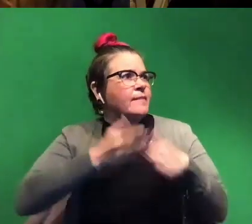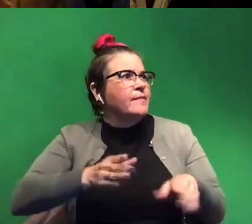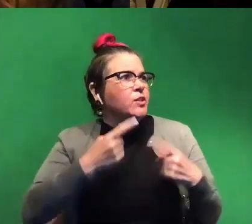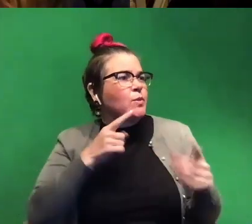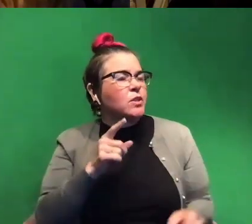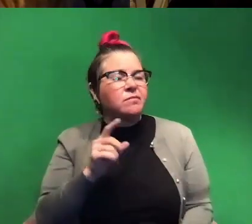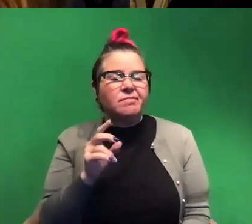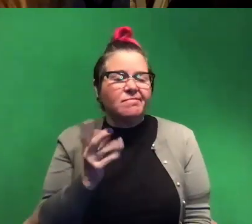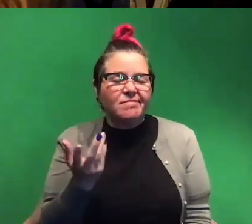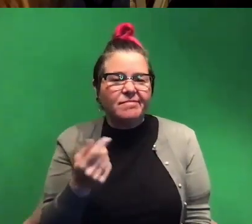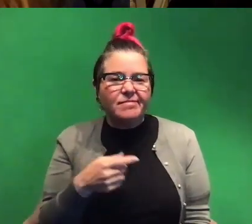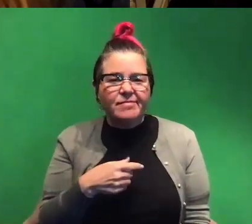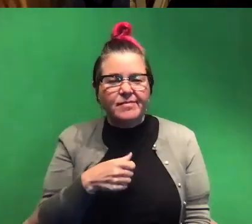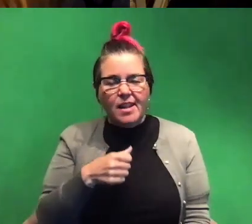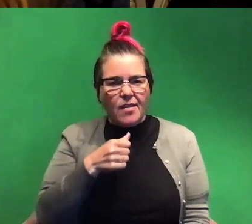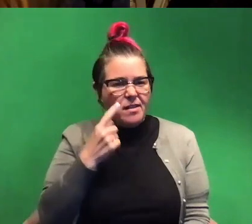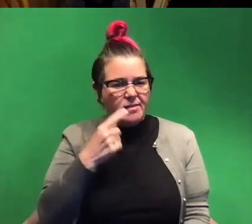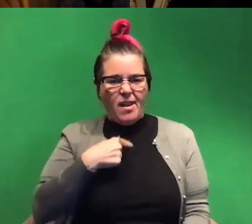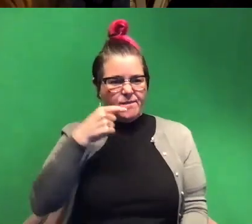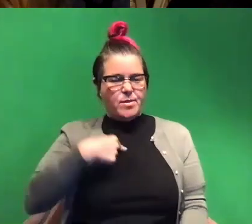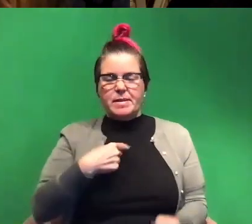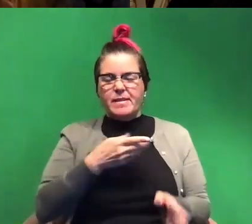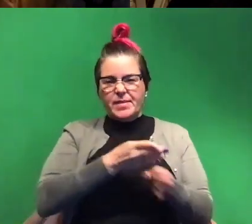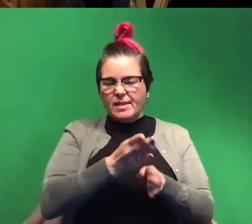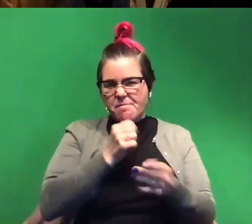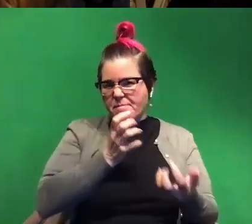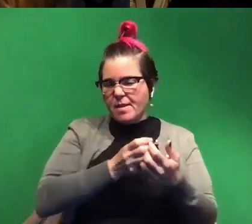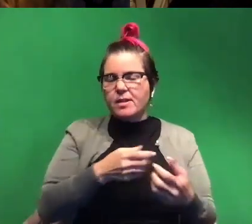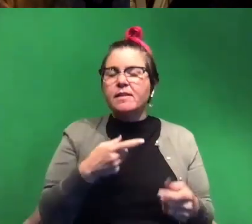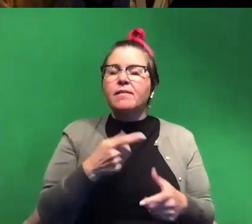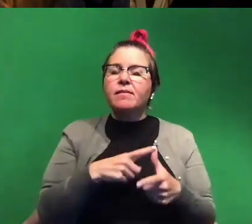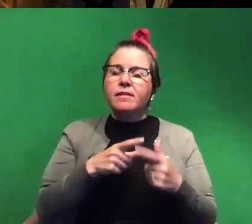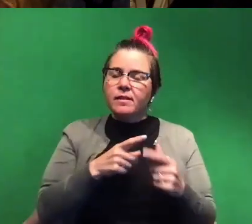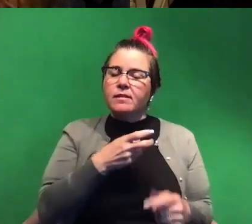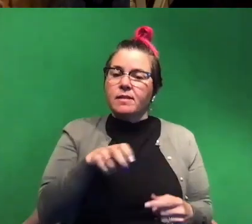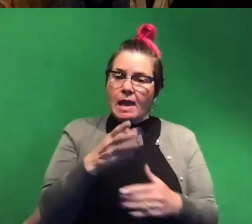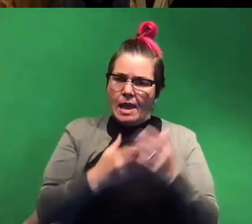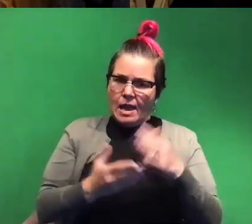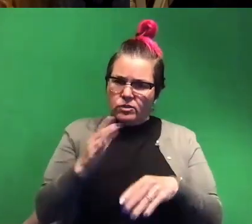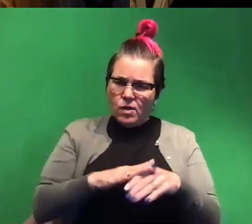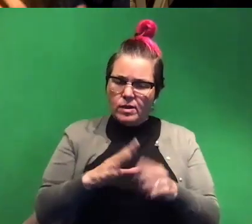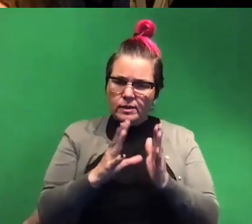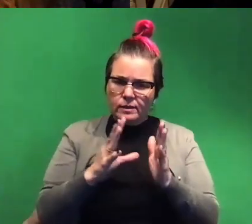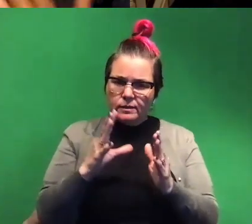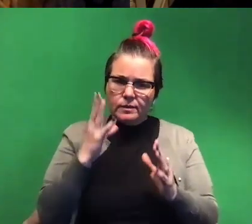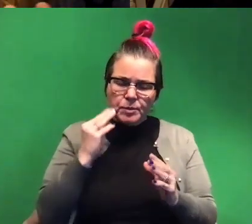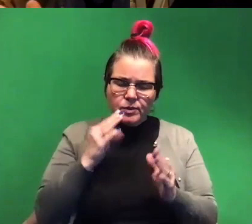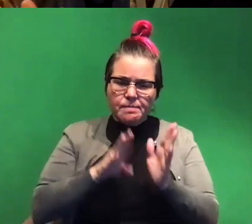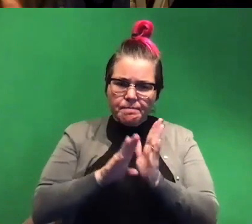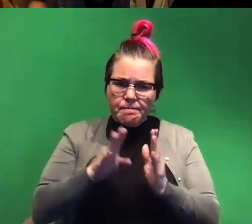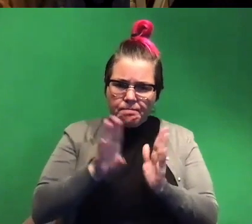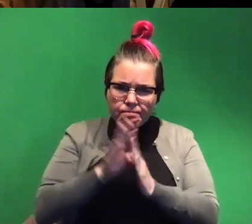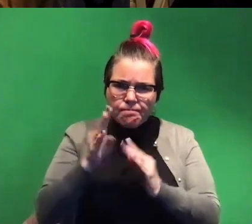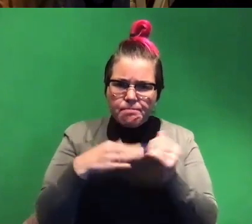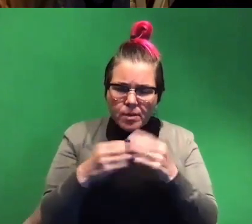it was the field for me. But having that hands-on experience of being able to build a rocket and then see it